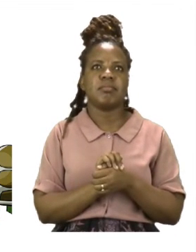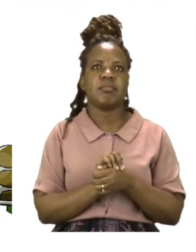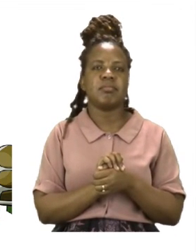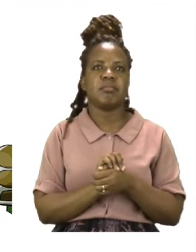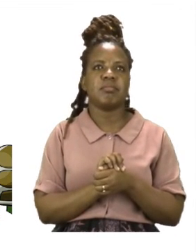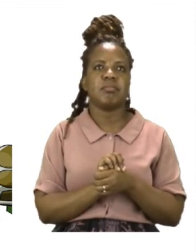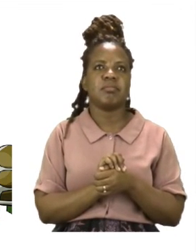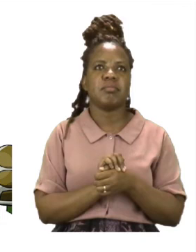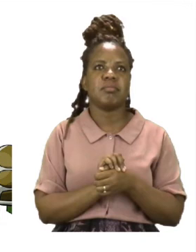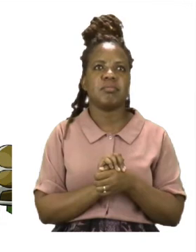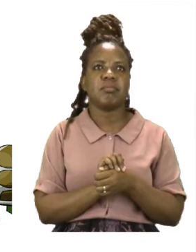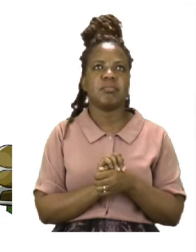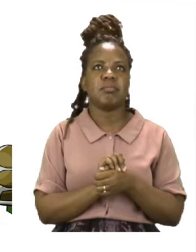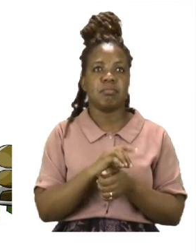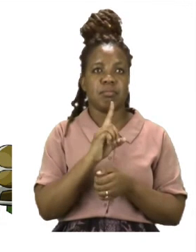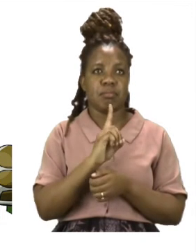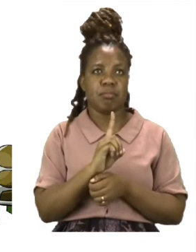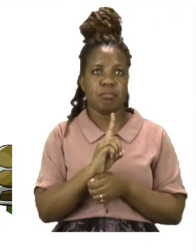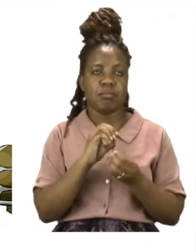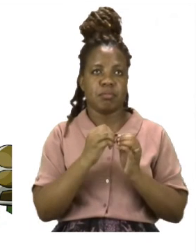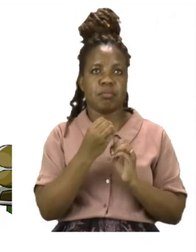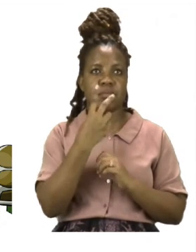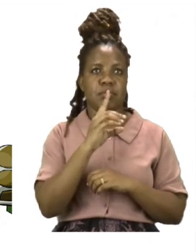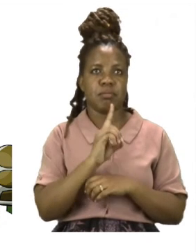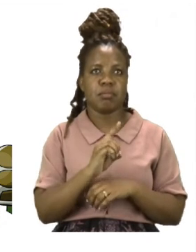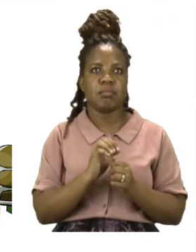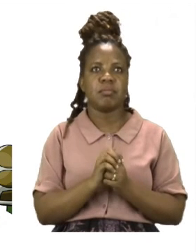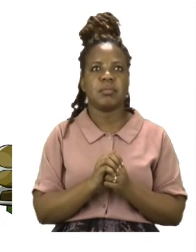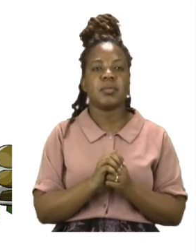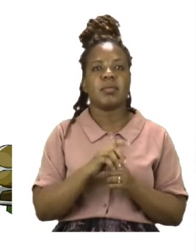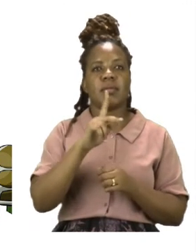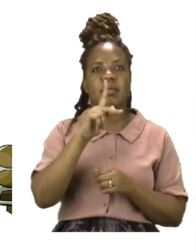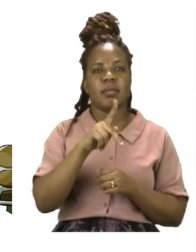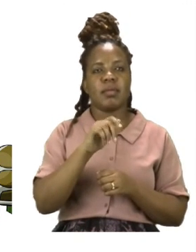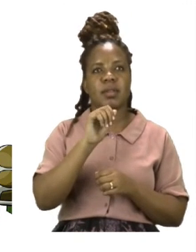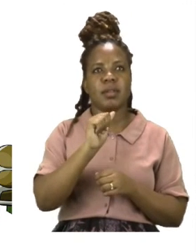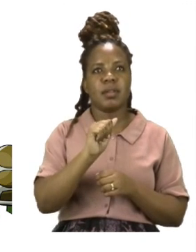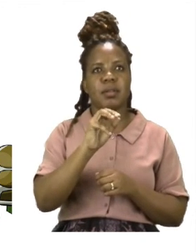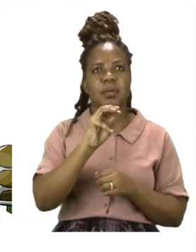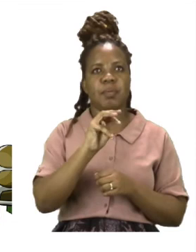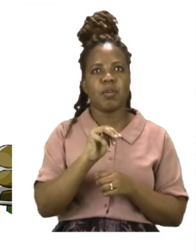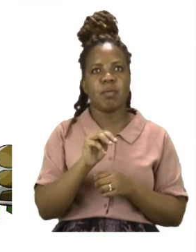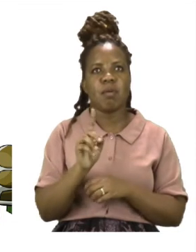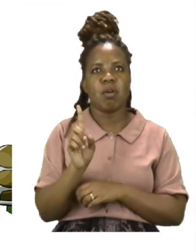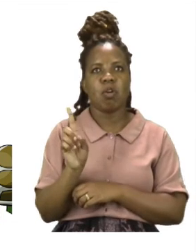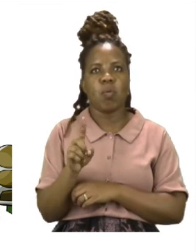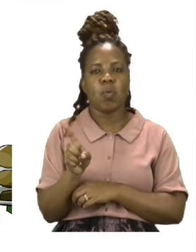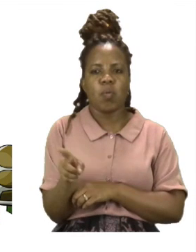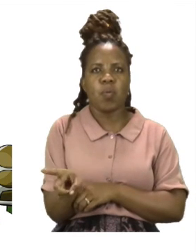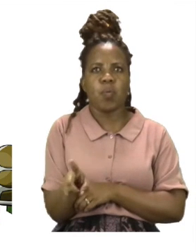Let's do D together. D says, Pam wiggles her tail when